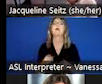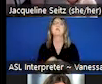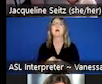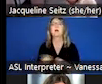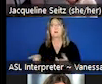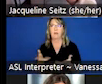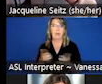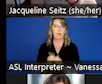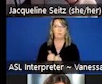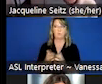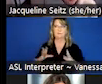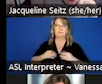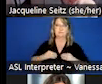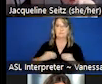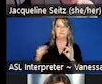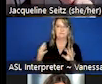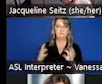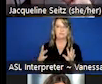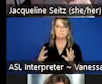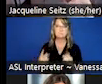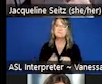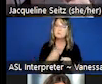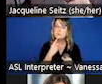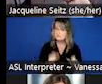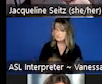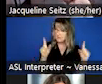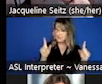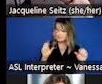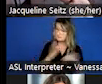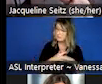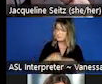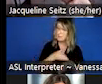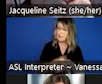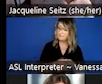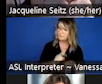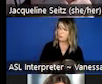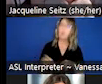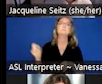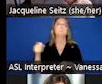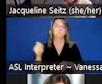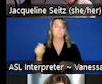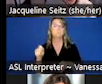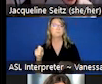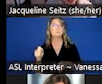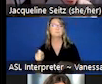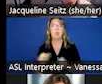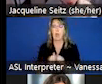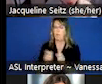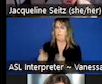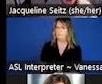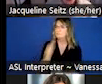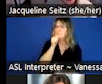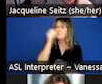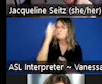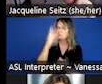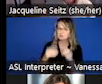feedback. So someone's asked, will the slides be available after the call? Yes. How will a person's private information be stored